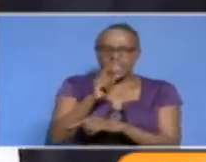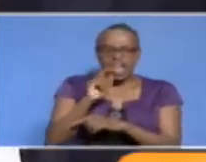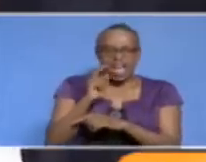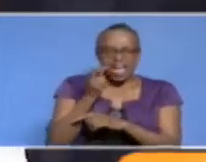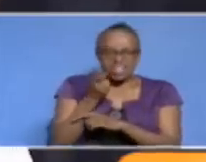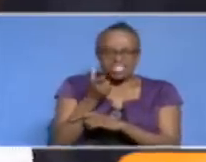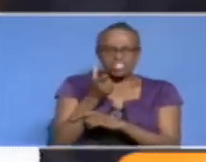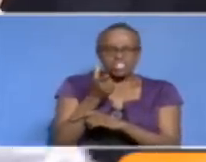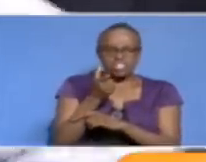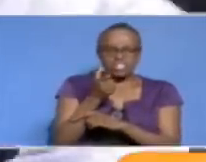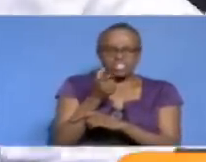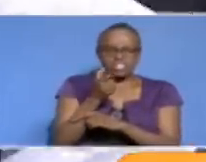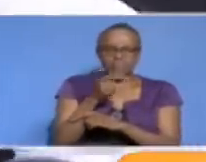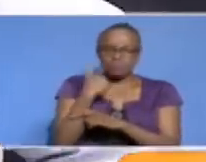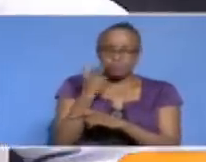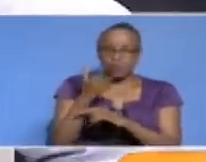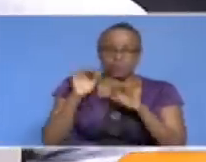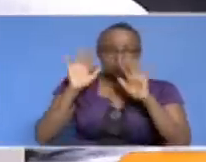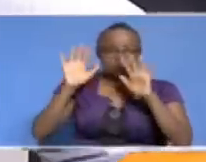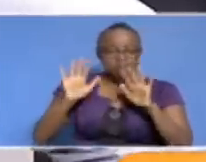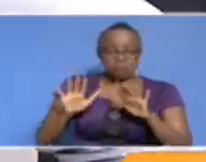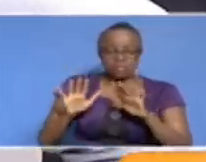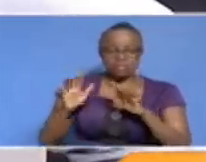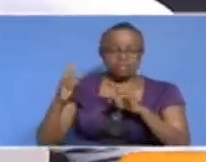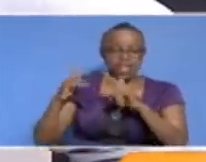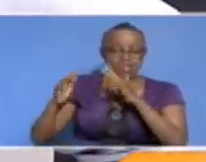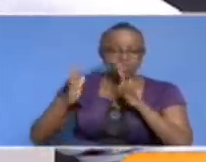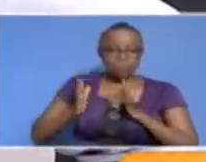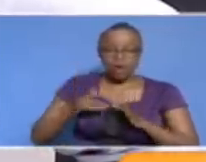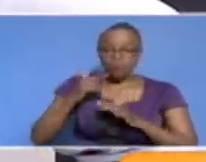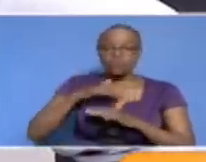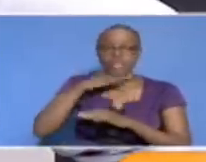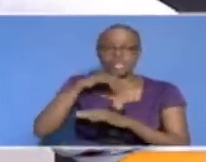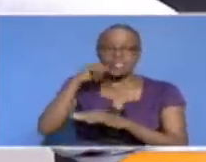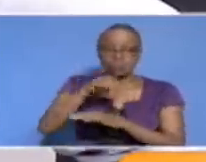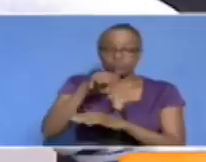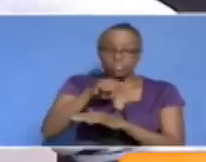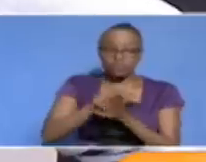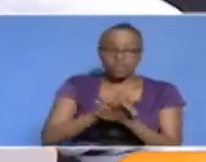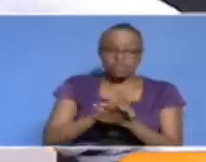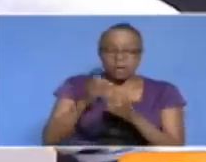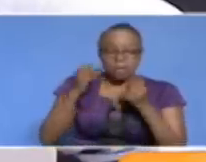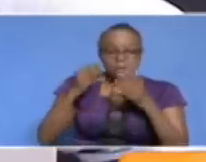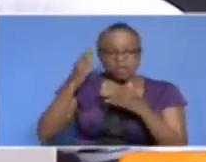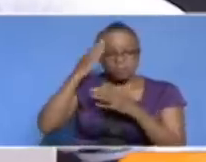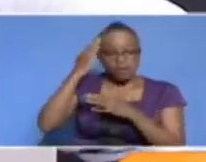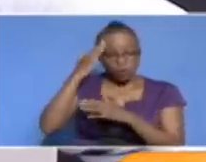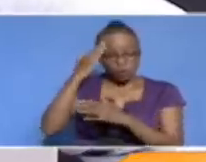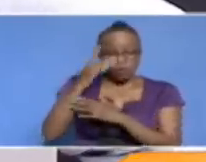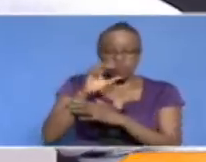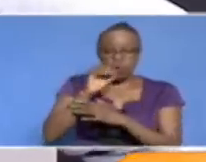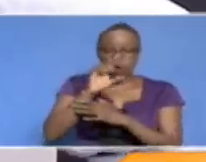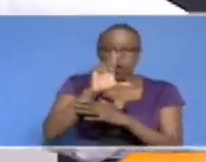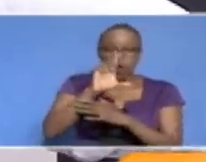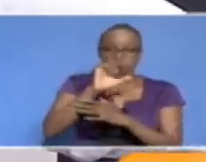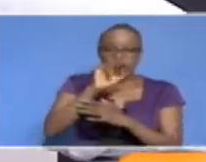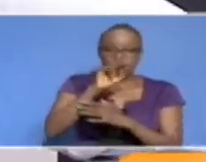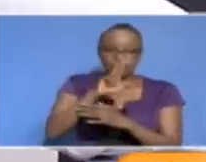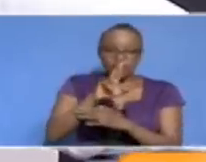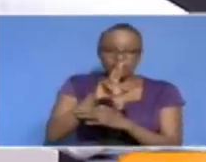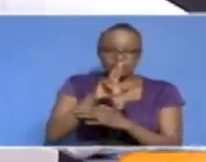a little tribute to an amazing legend who died today. Many of you know the music of Oliver Mtukudzi.